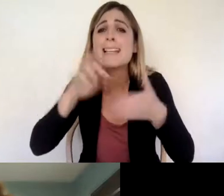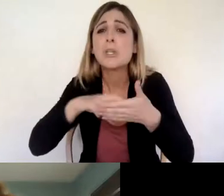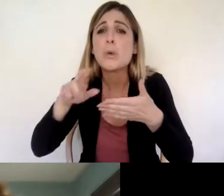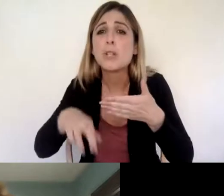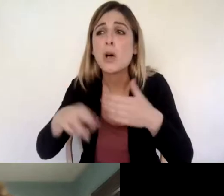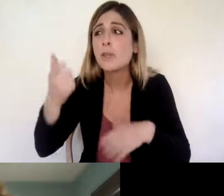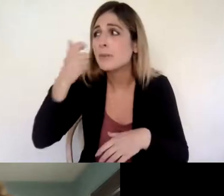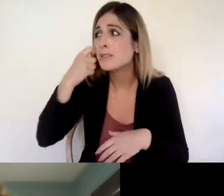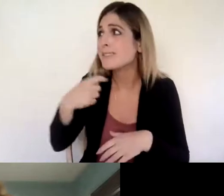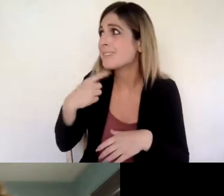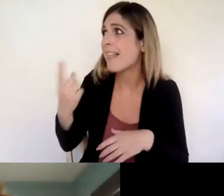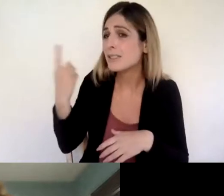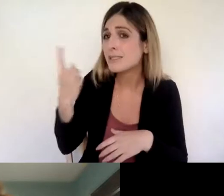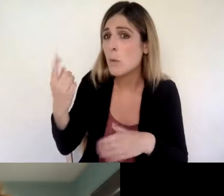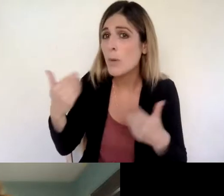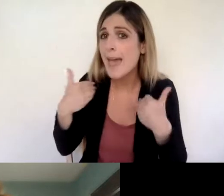we had